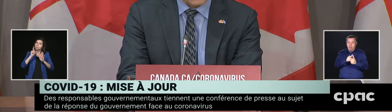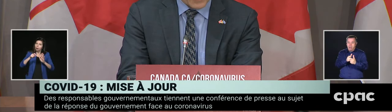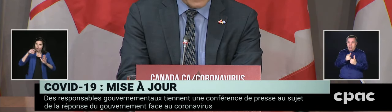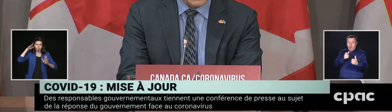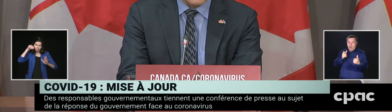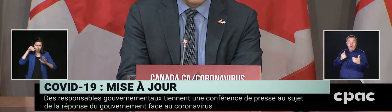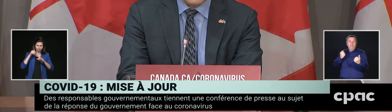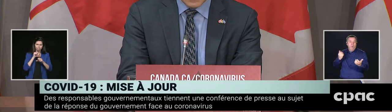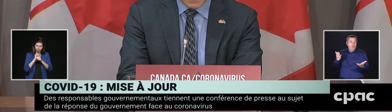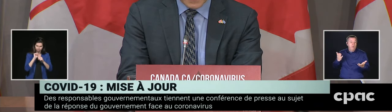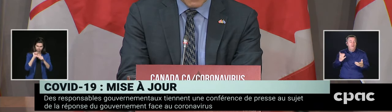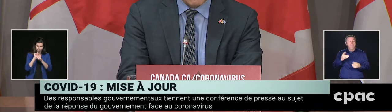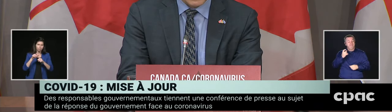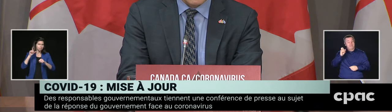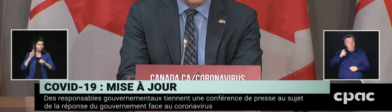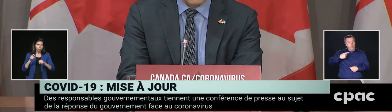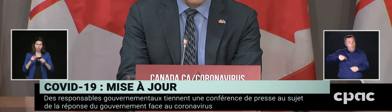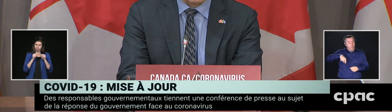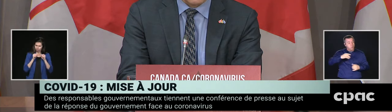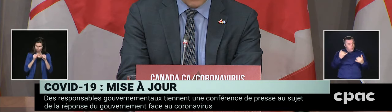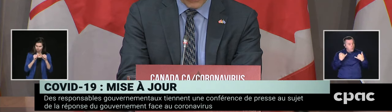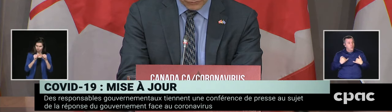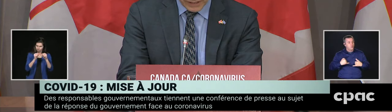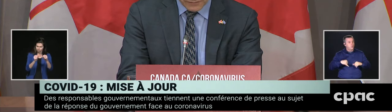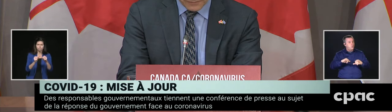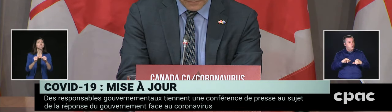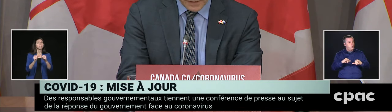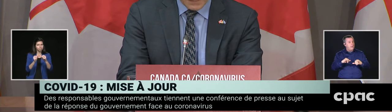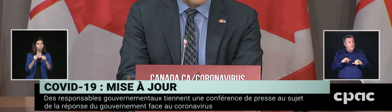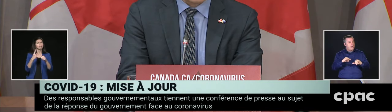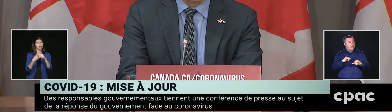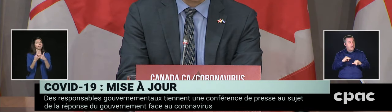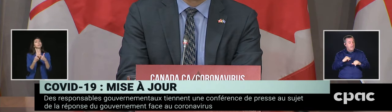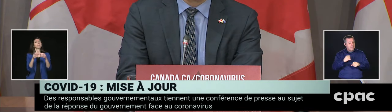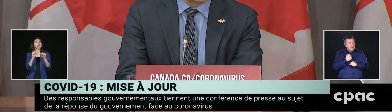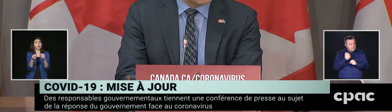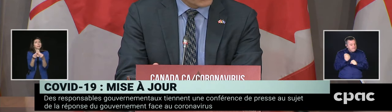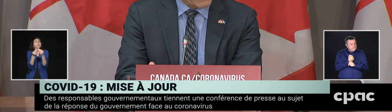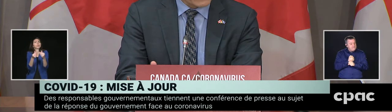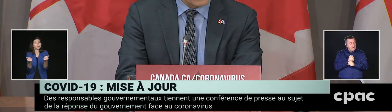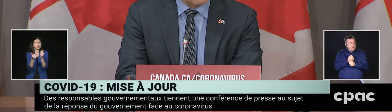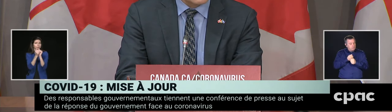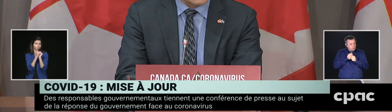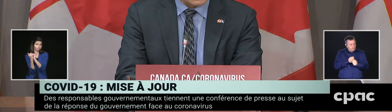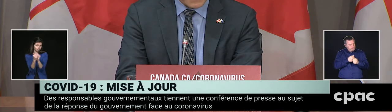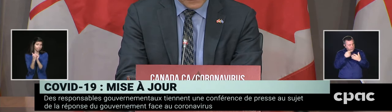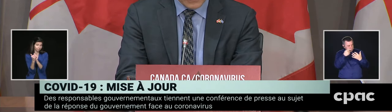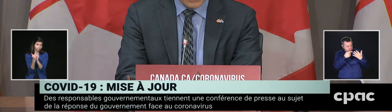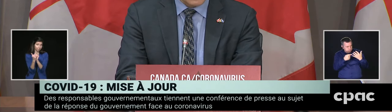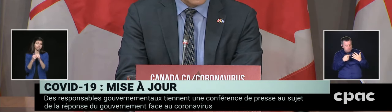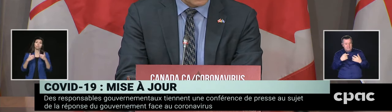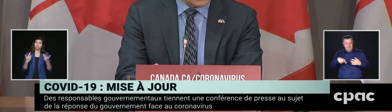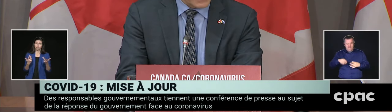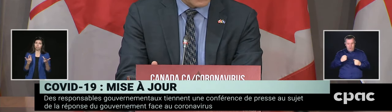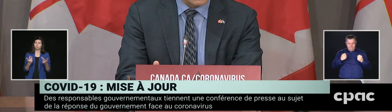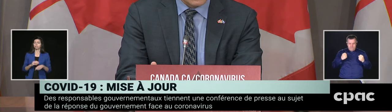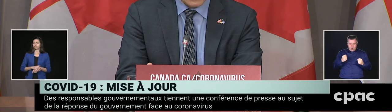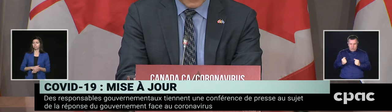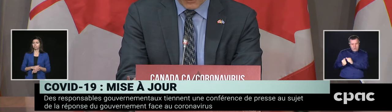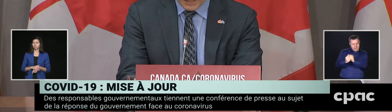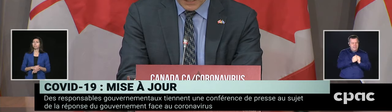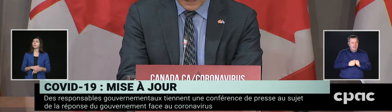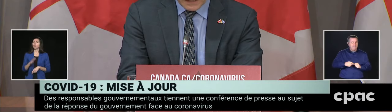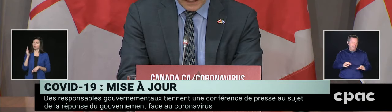keep doing the right things and keep being strong all together. Ensemble, nous traverserons cette crise en